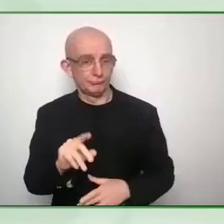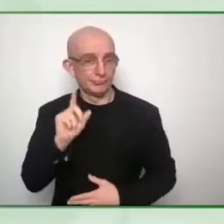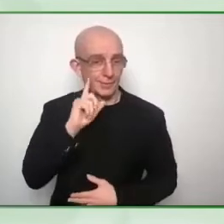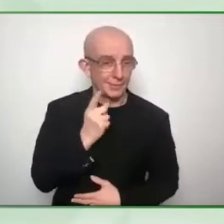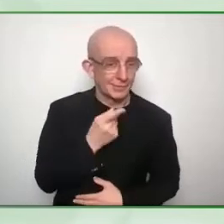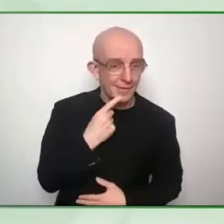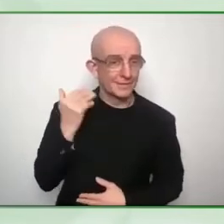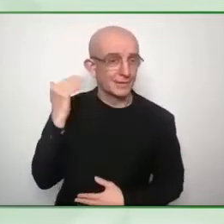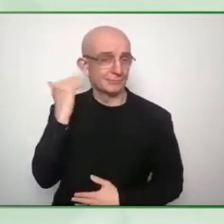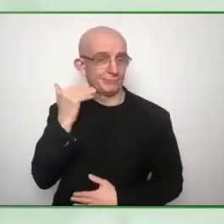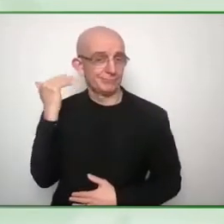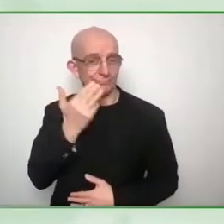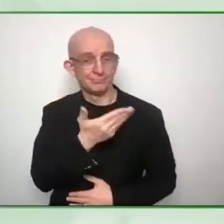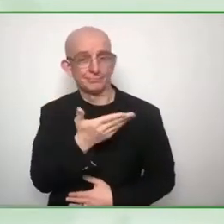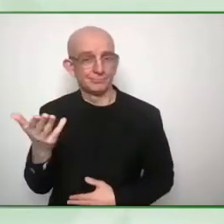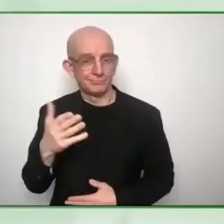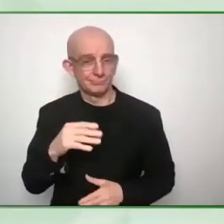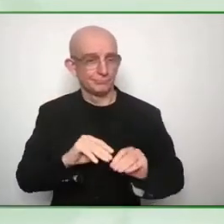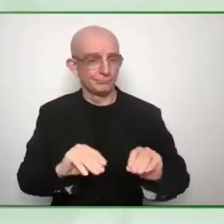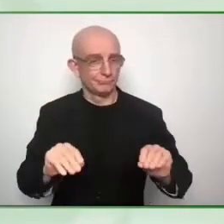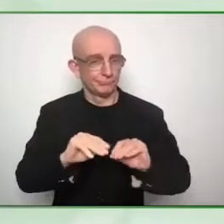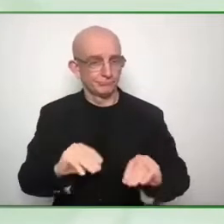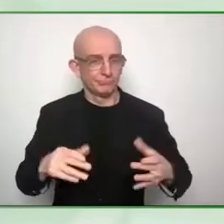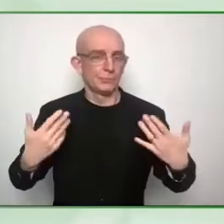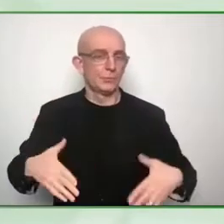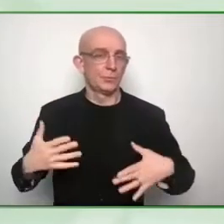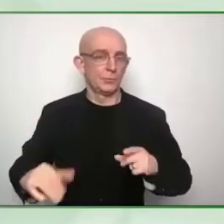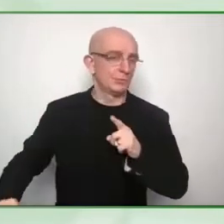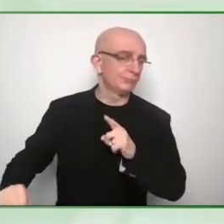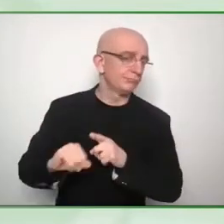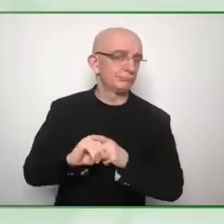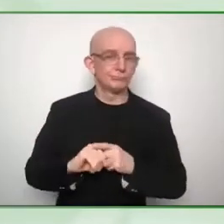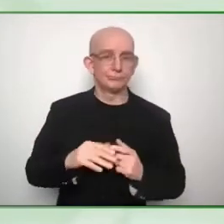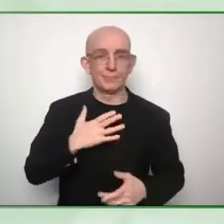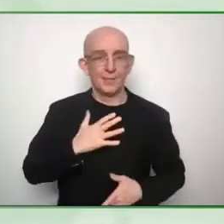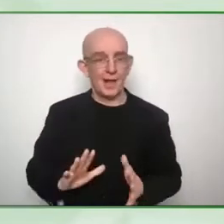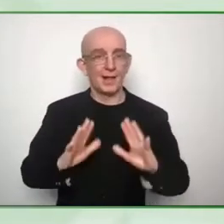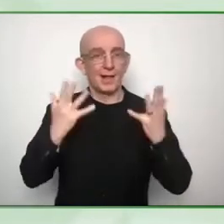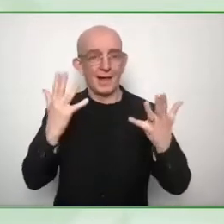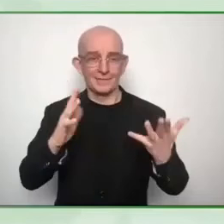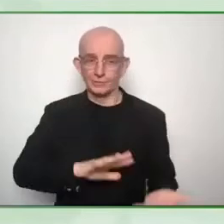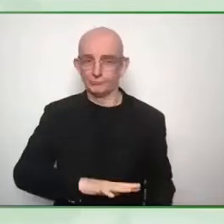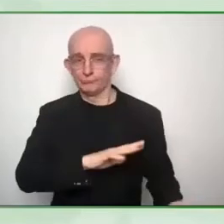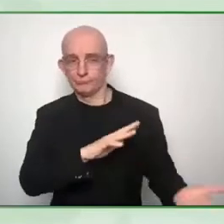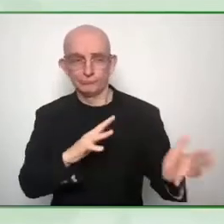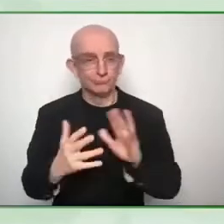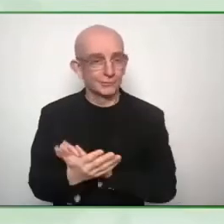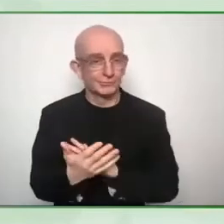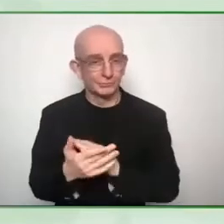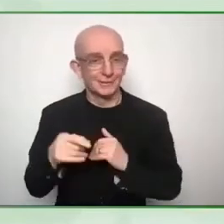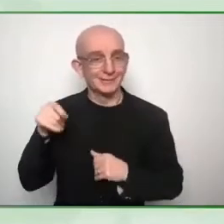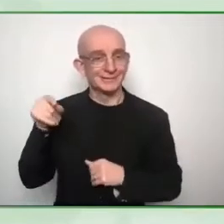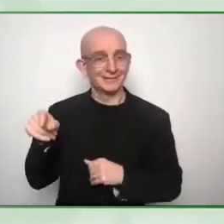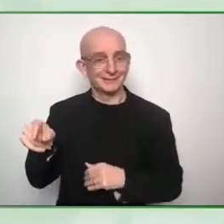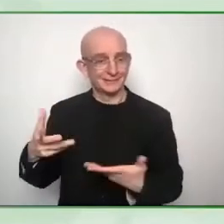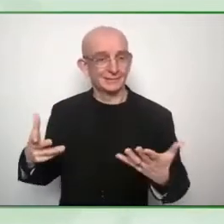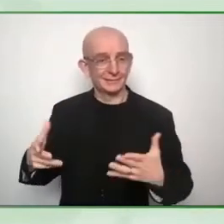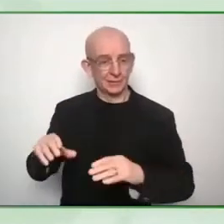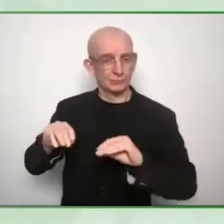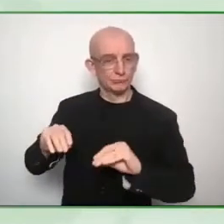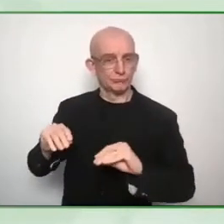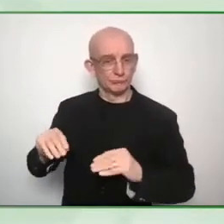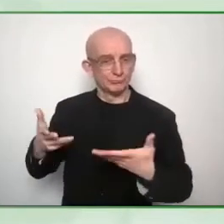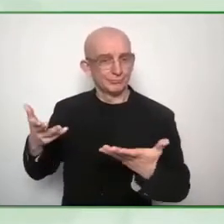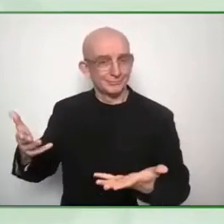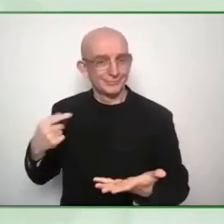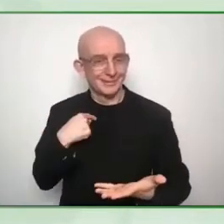China, and I knew I needed to learn more. So that was my catalyst for going back for my PhD, which I did in international development,